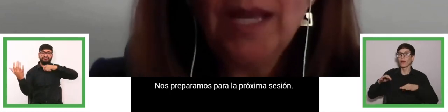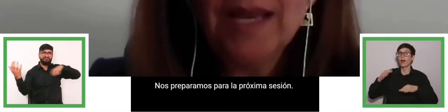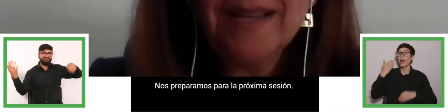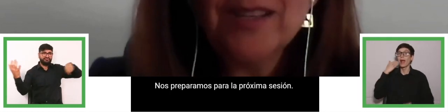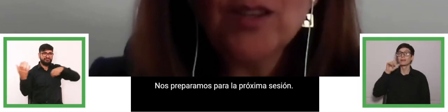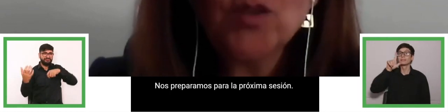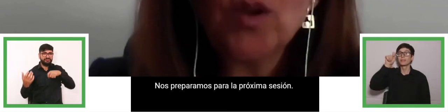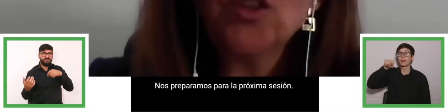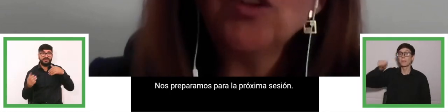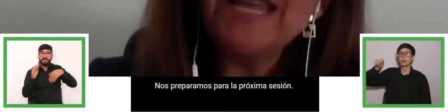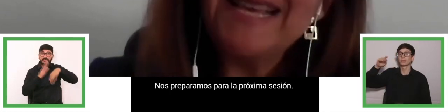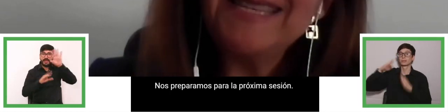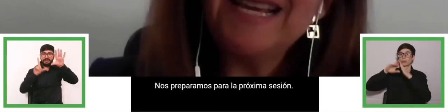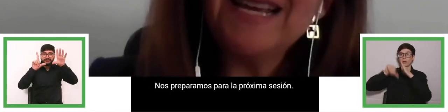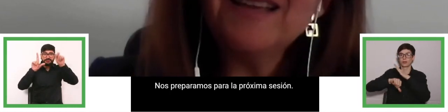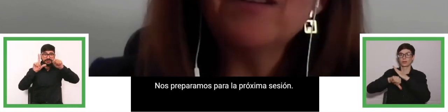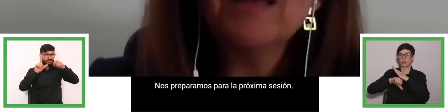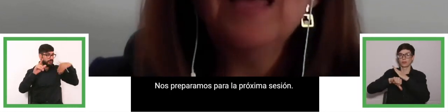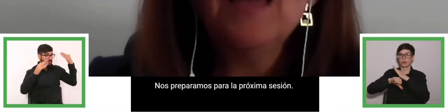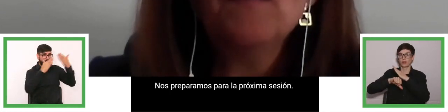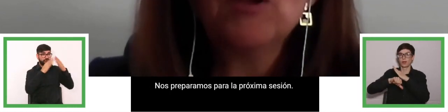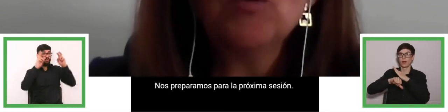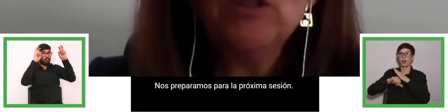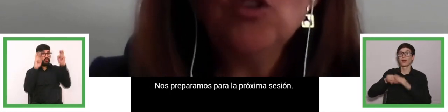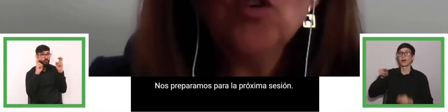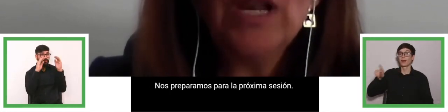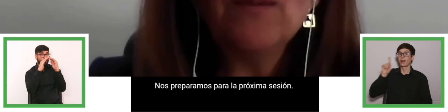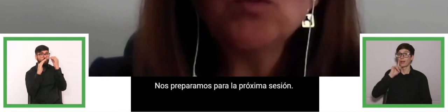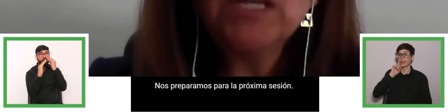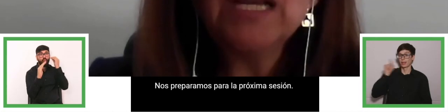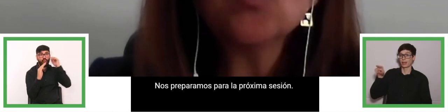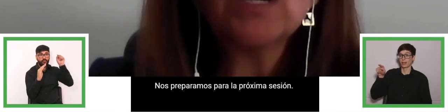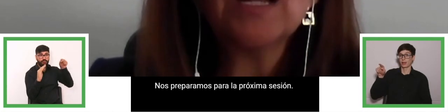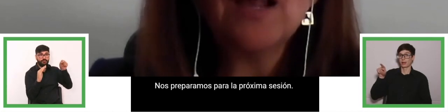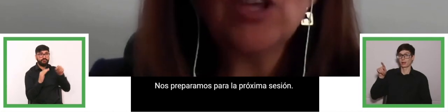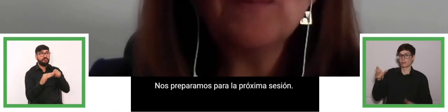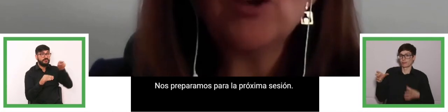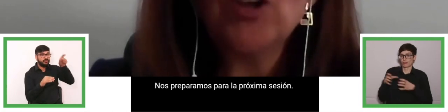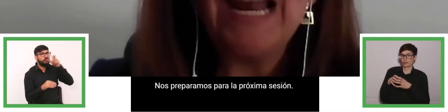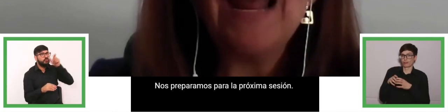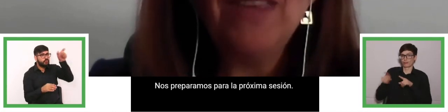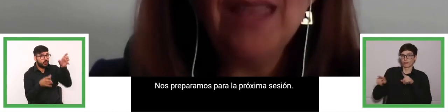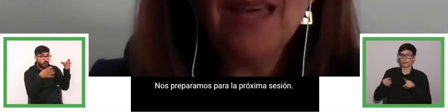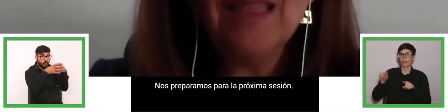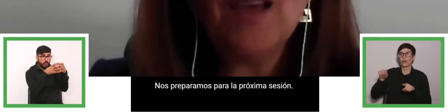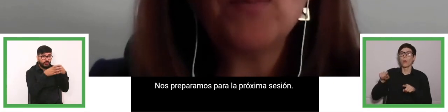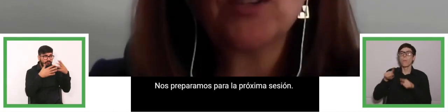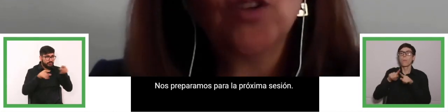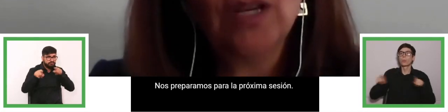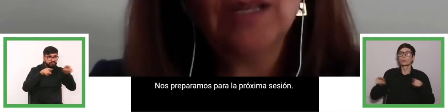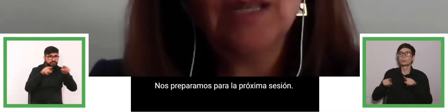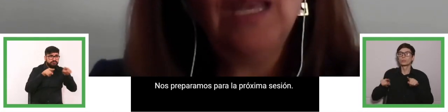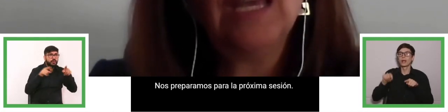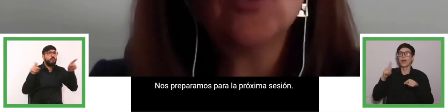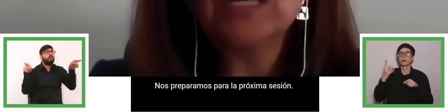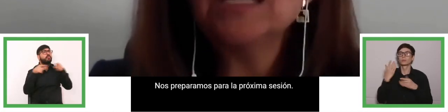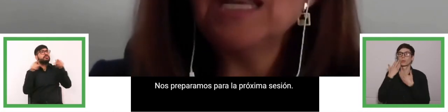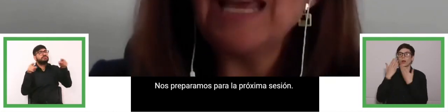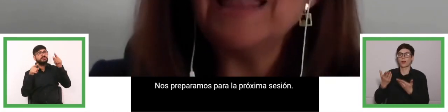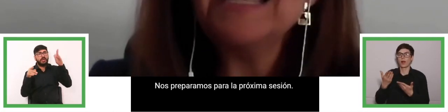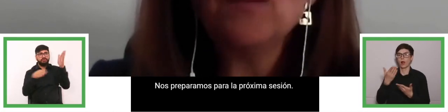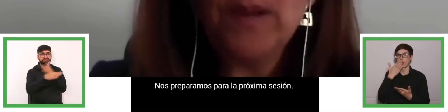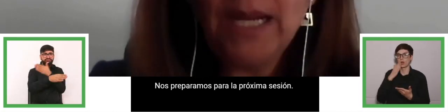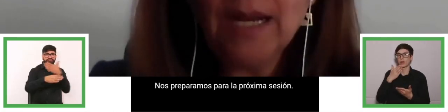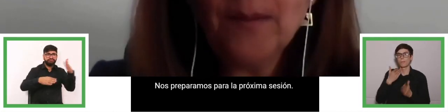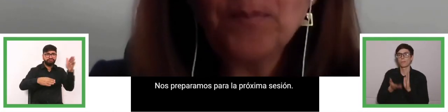again after 7 months of quarantine. And Jessica told me, the director told me, music is a gift that improves